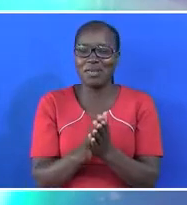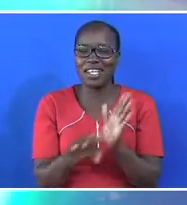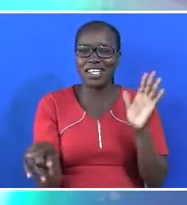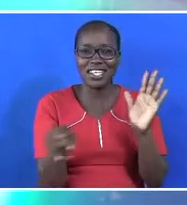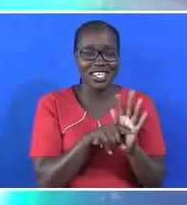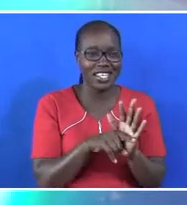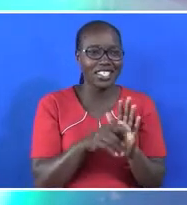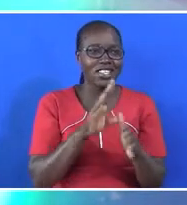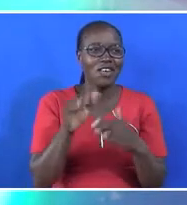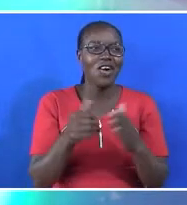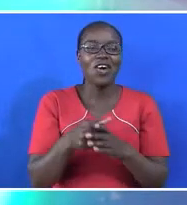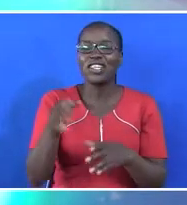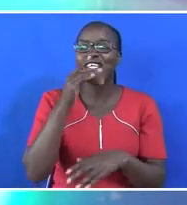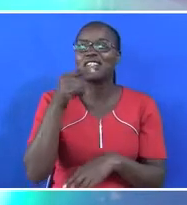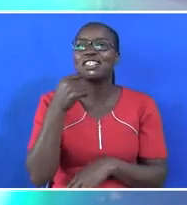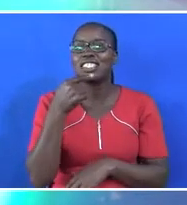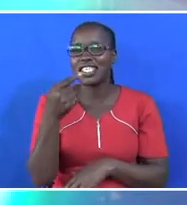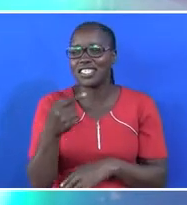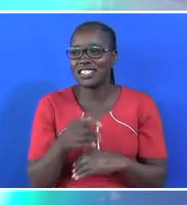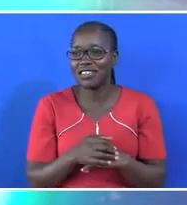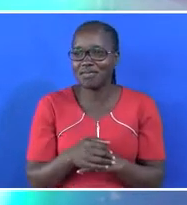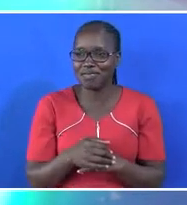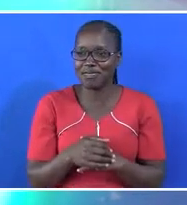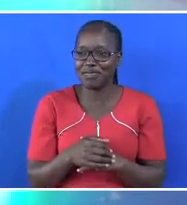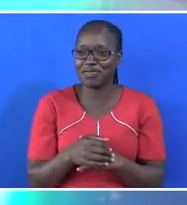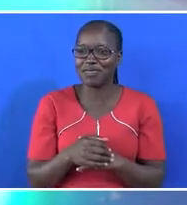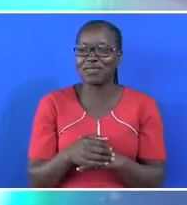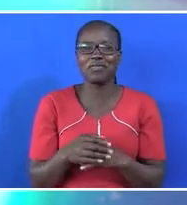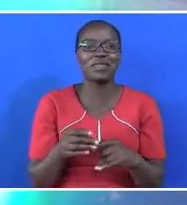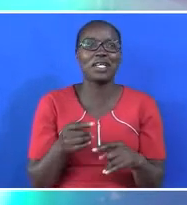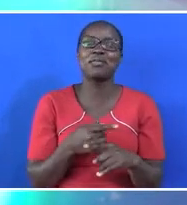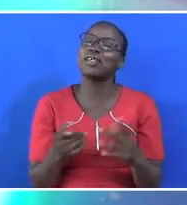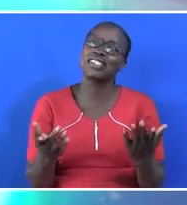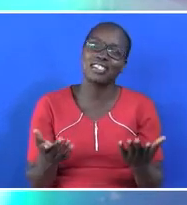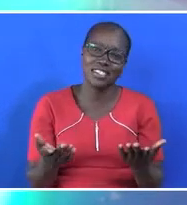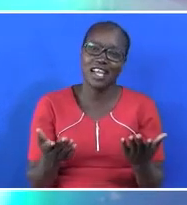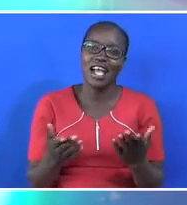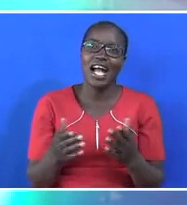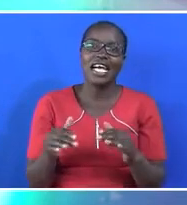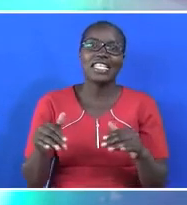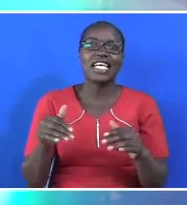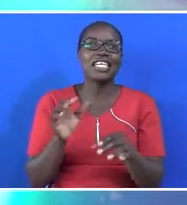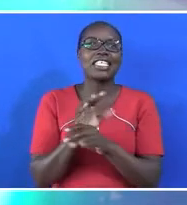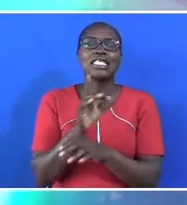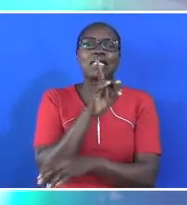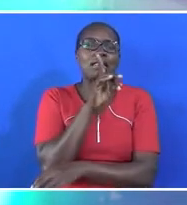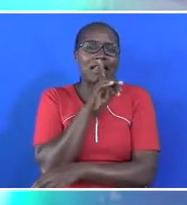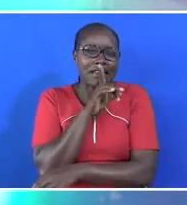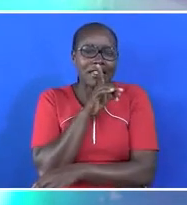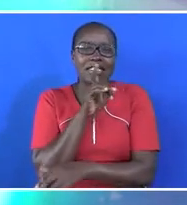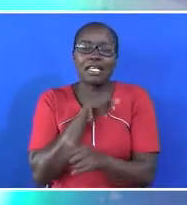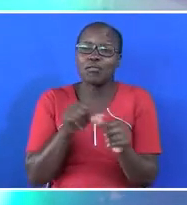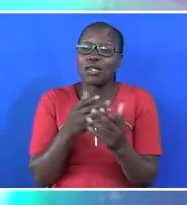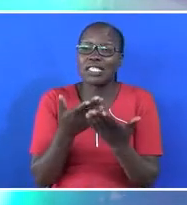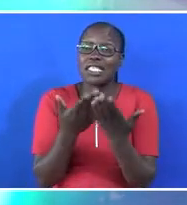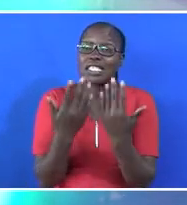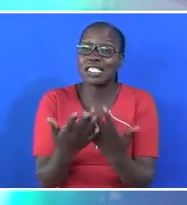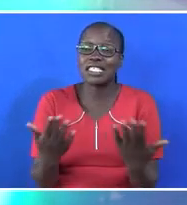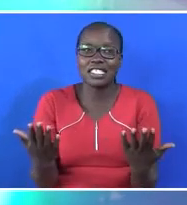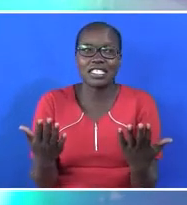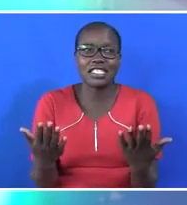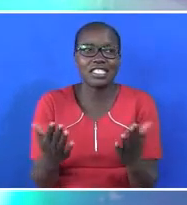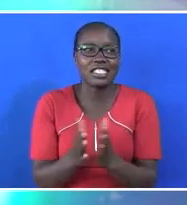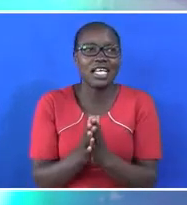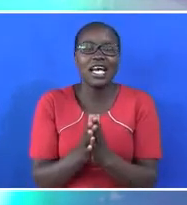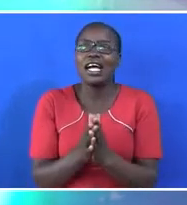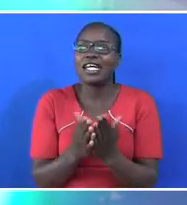God says. The unfortunate bit is that the pulpit is silent about these things. And I